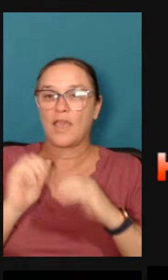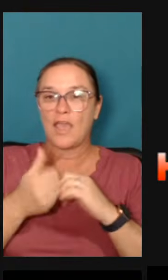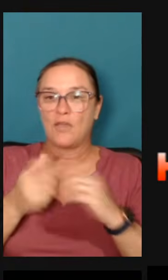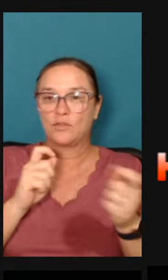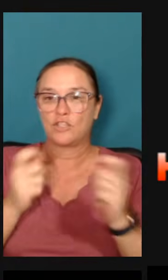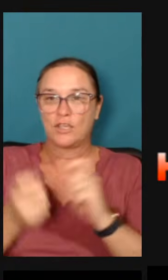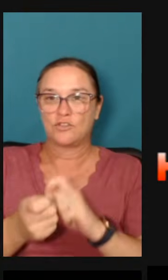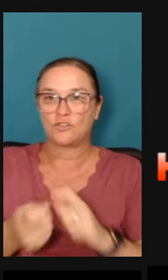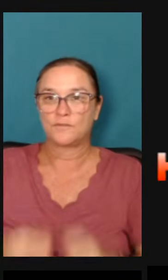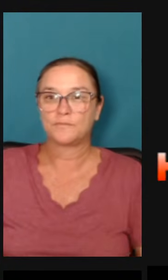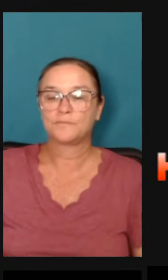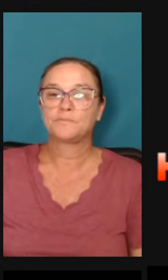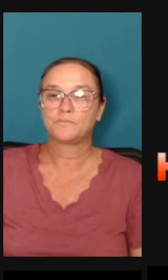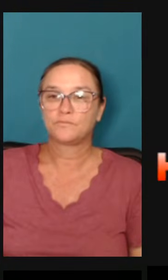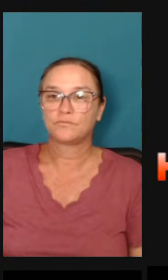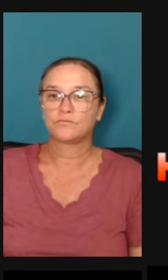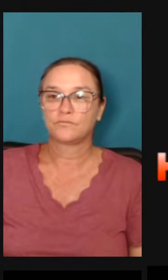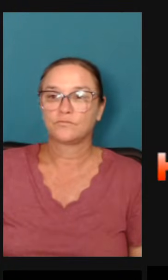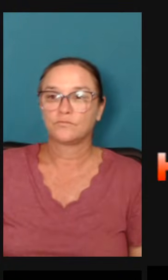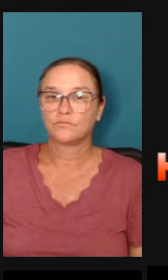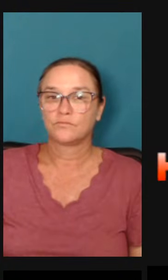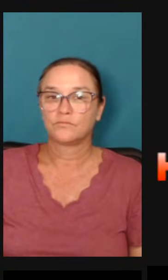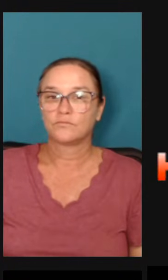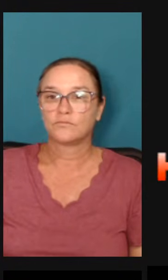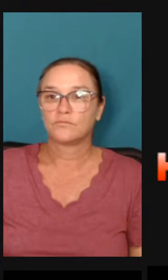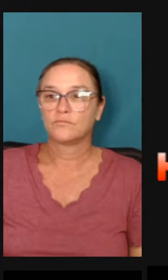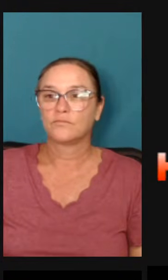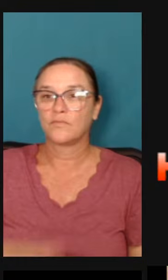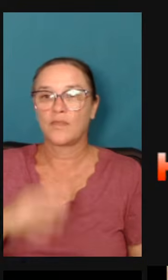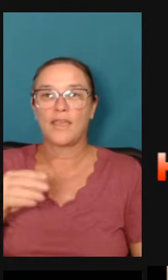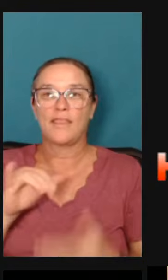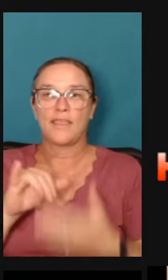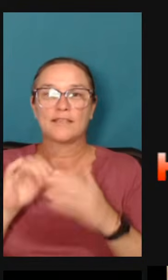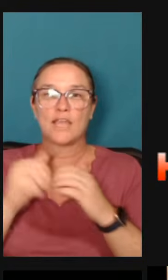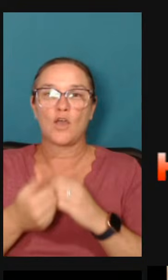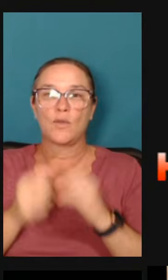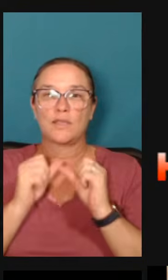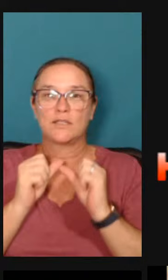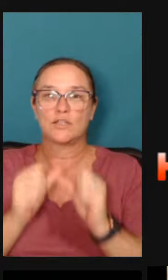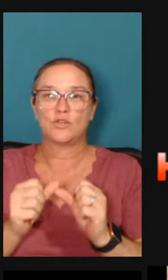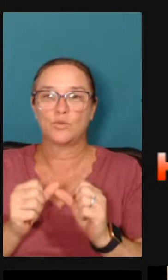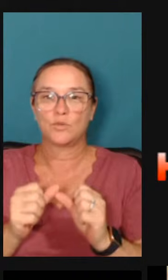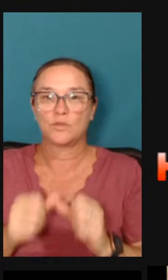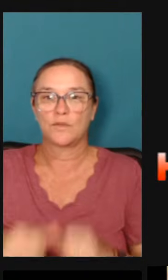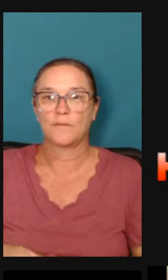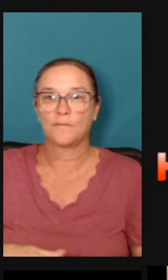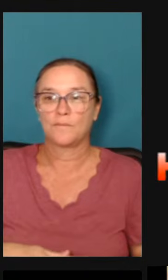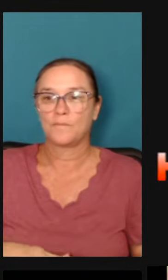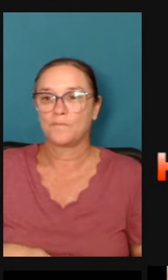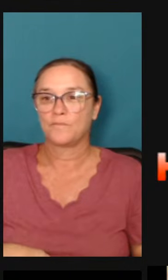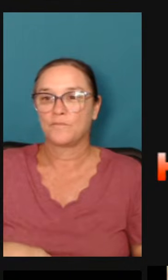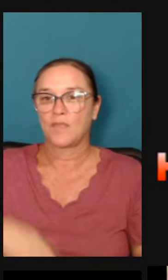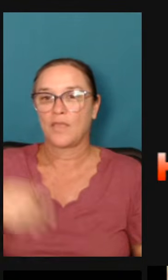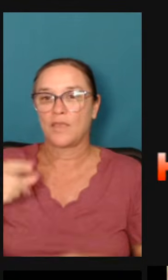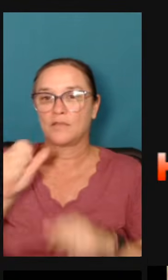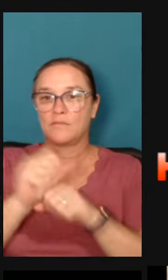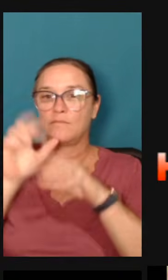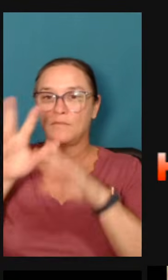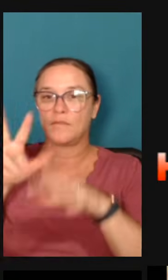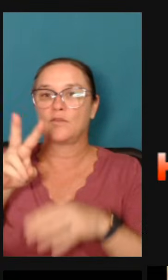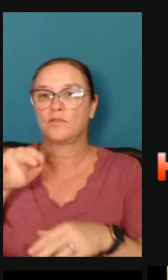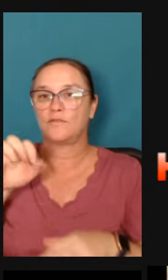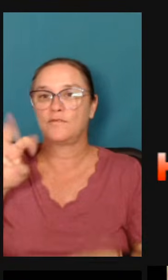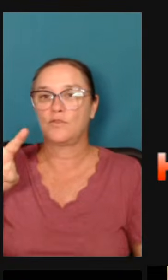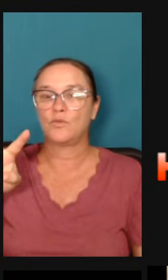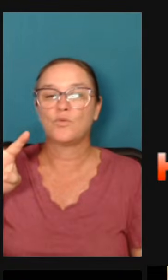showed. And it's going to continue like that. Still lots of stuff. Just so mountain view. Look at all the pele's here in the